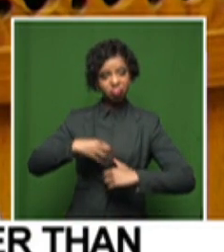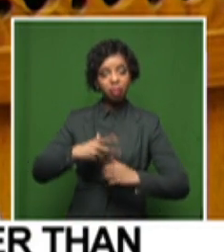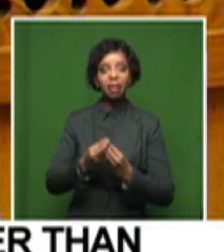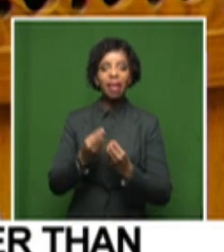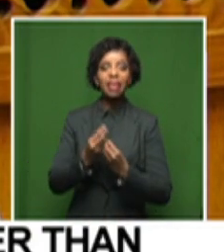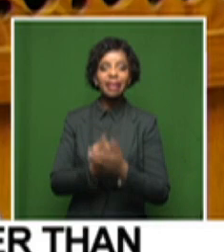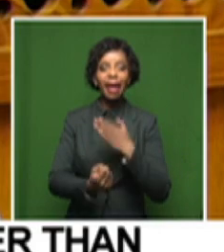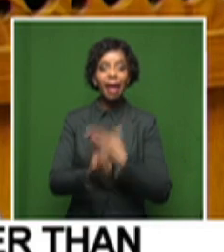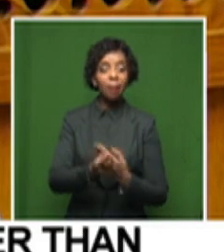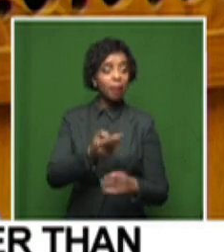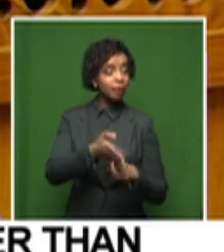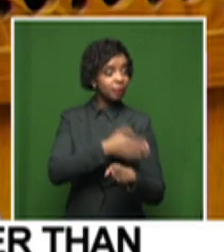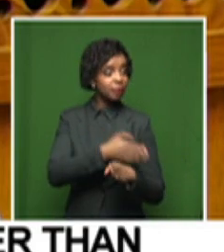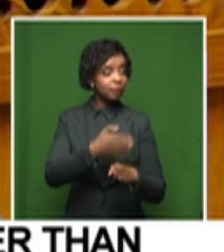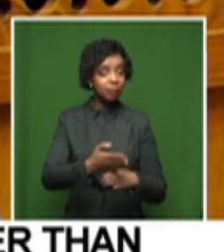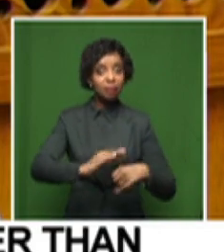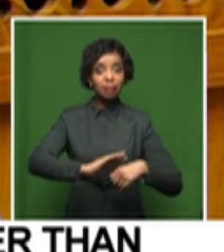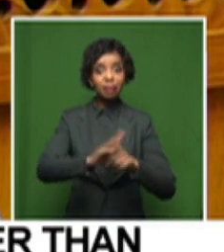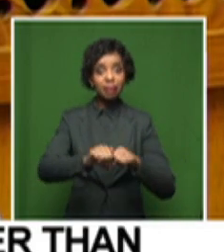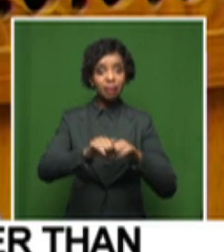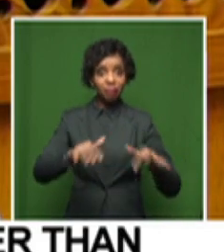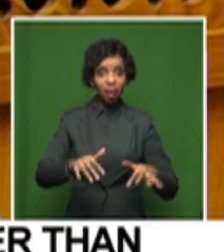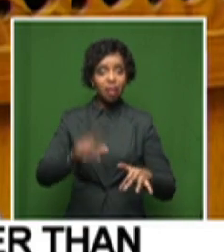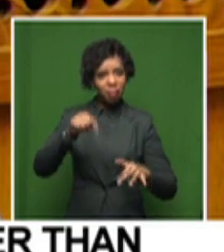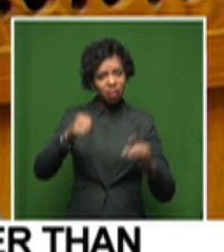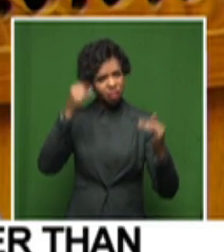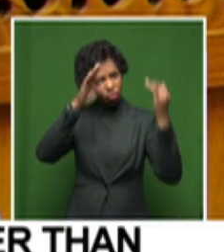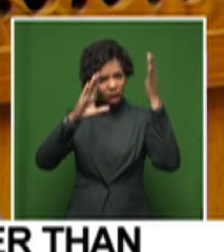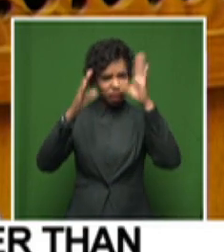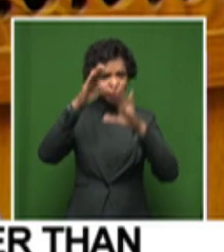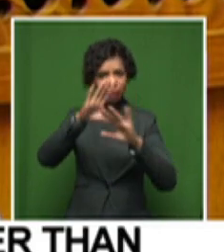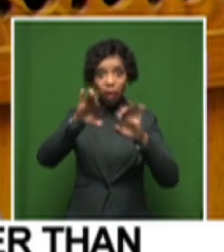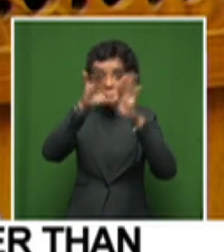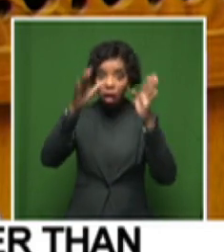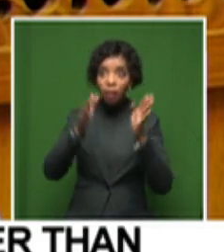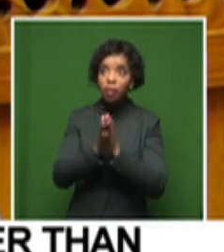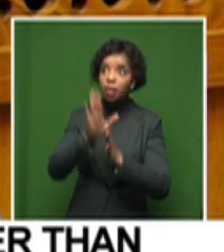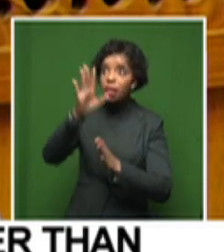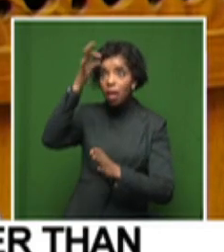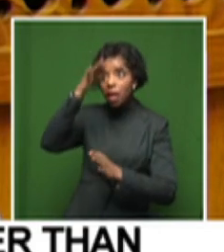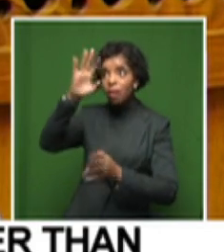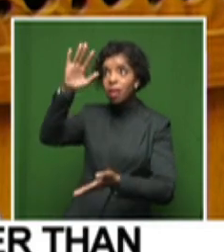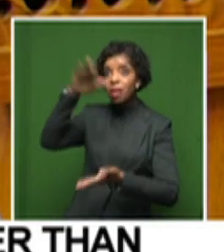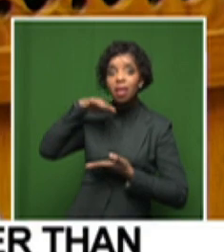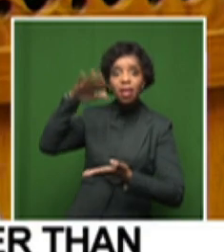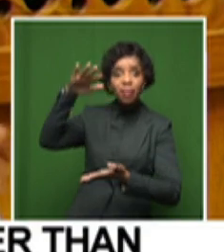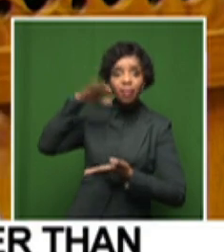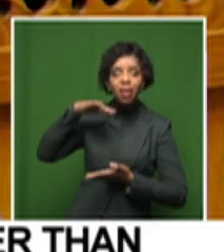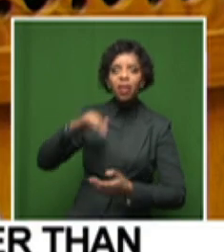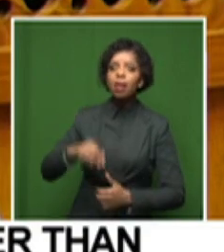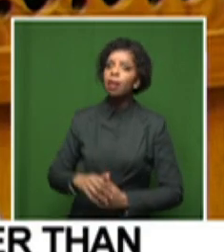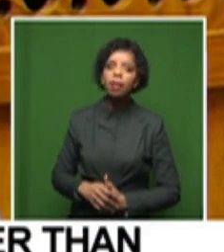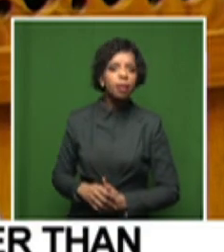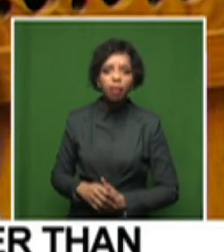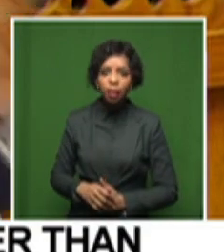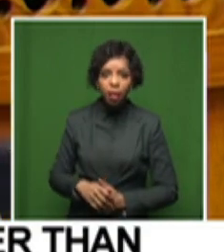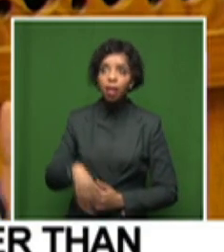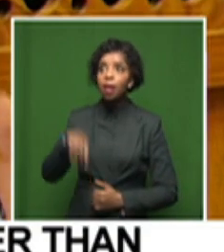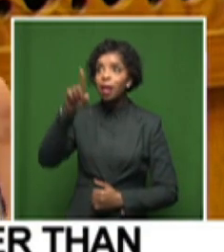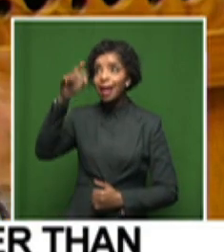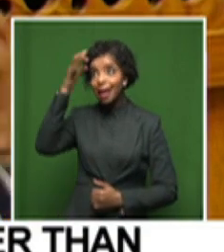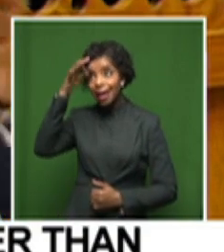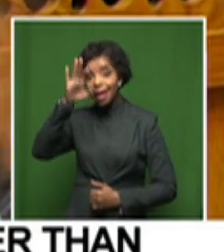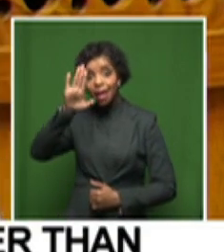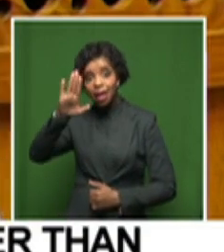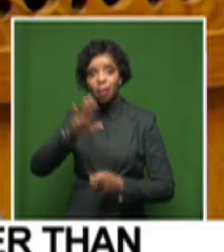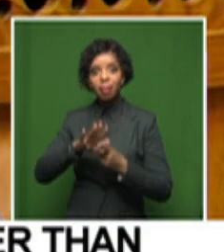creative. Not everything is going to come from the government, but it has to be a combination of government, private enterprise,